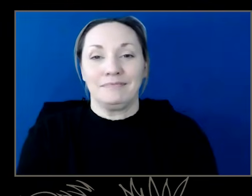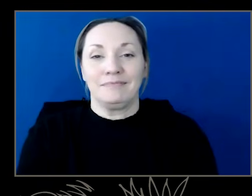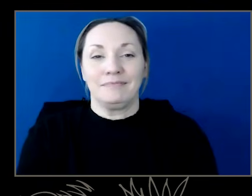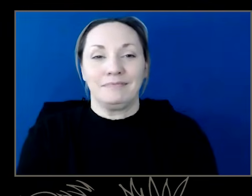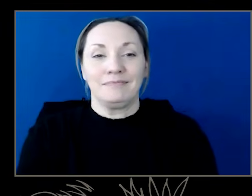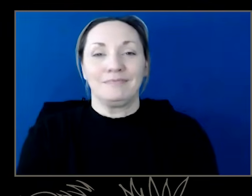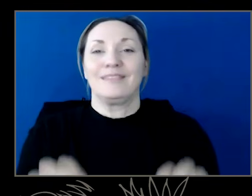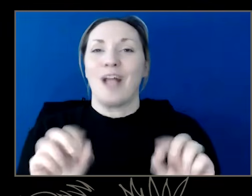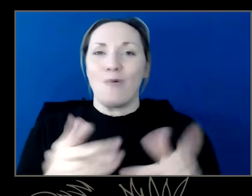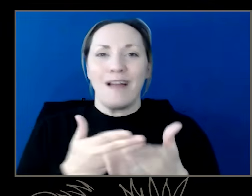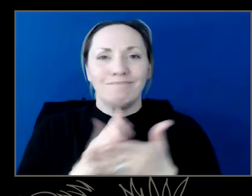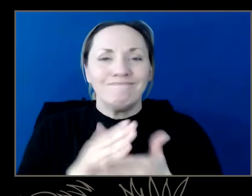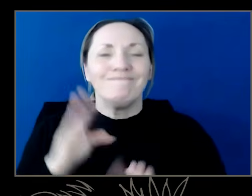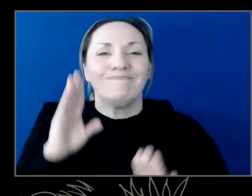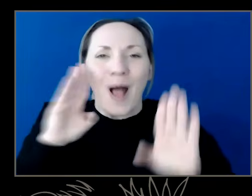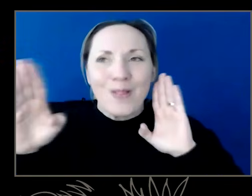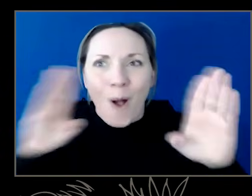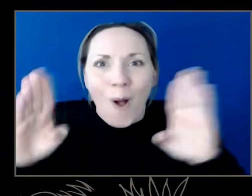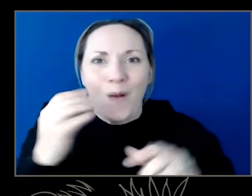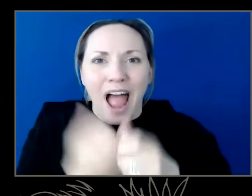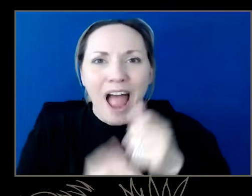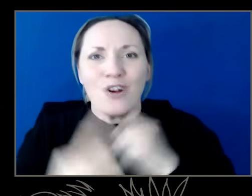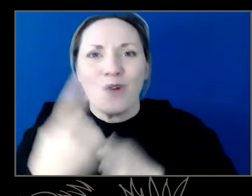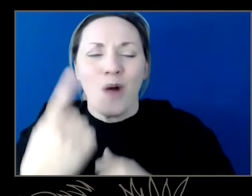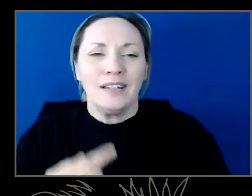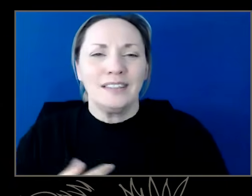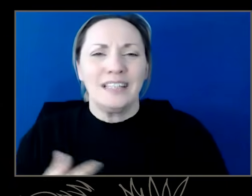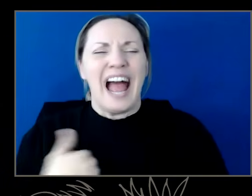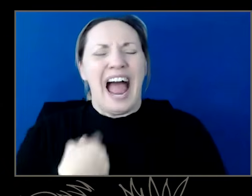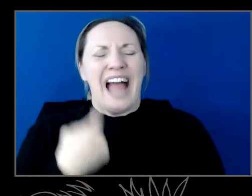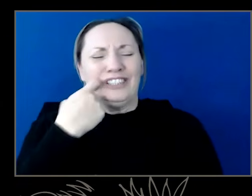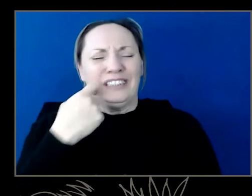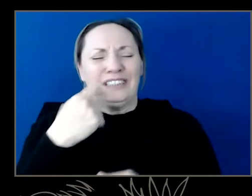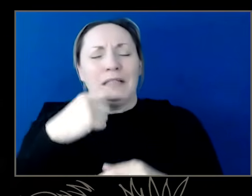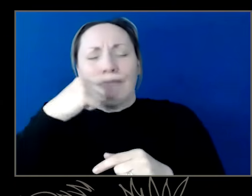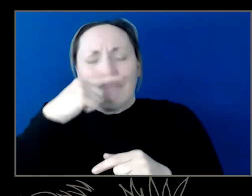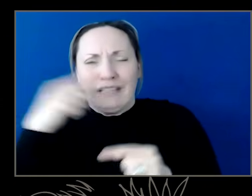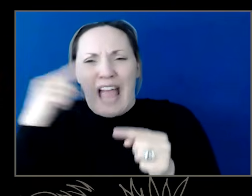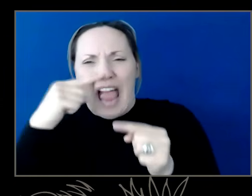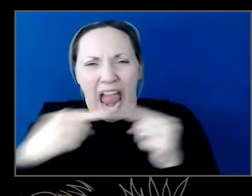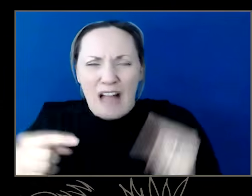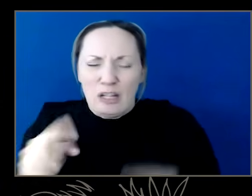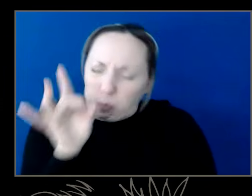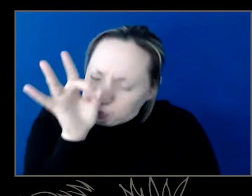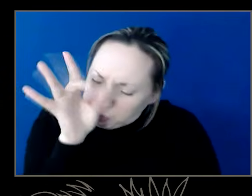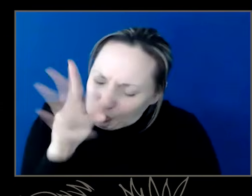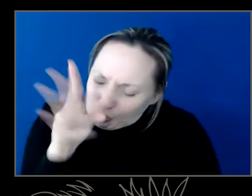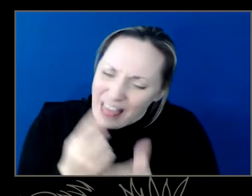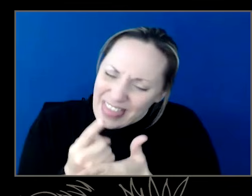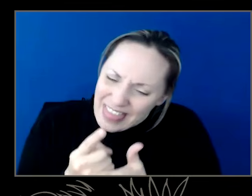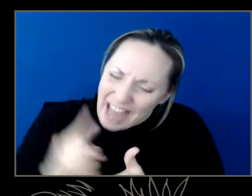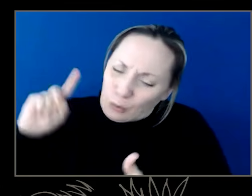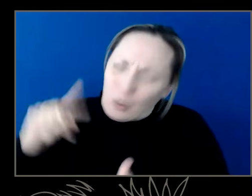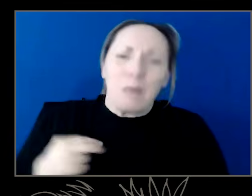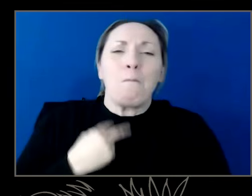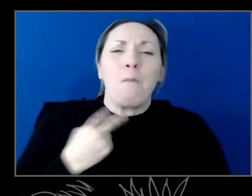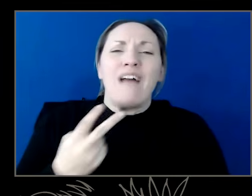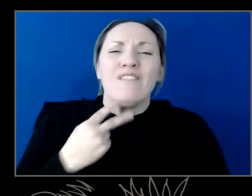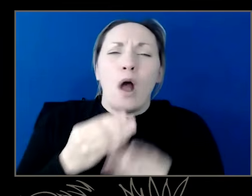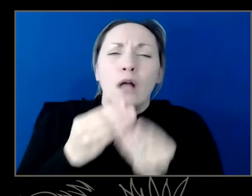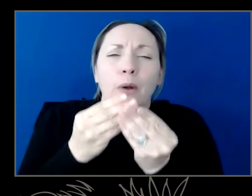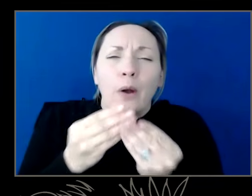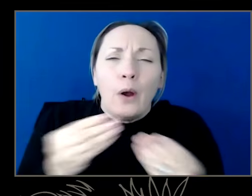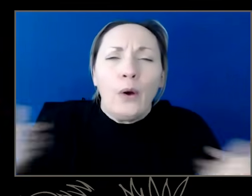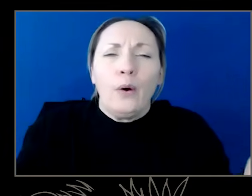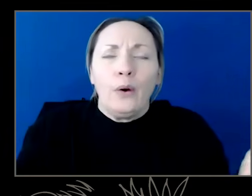right, hello everyone. Like I did say, I had like an allergy attack like last week and like lost my voice for a little bit. So thank you for